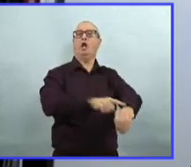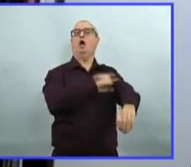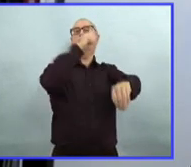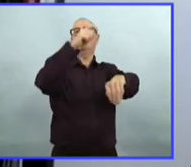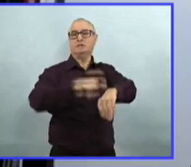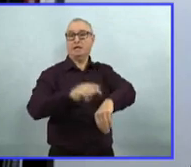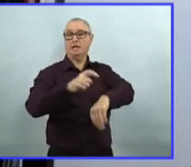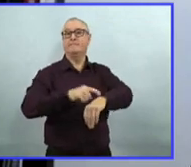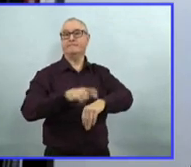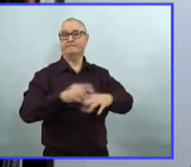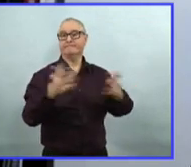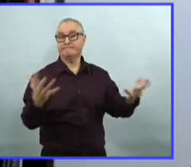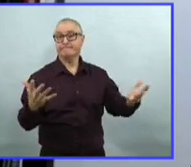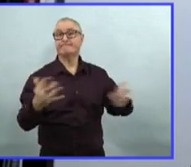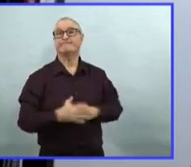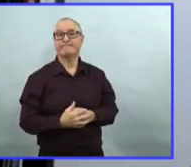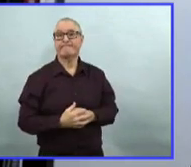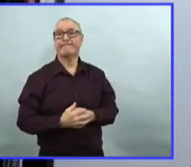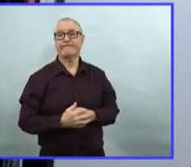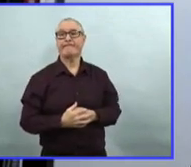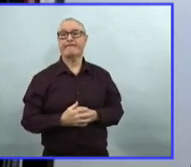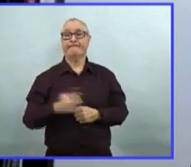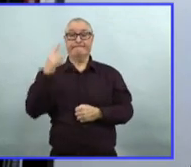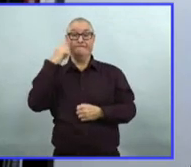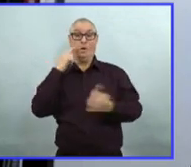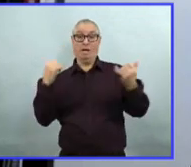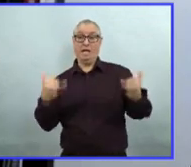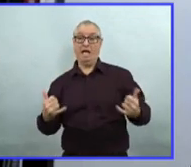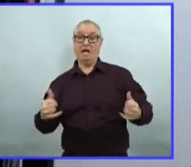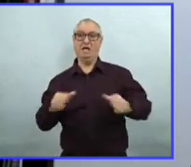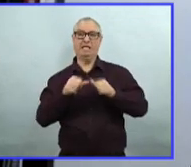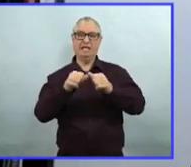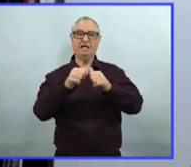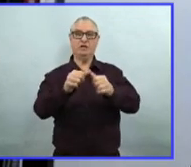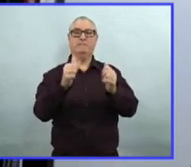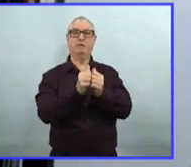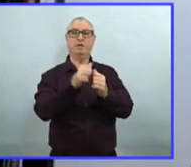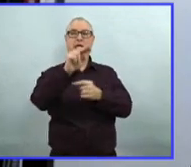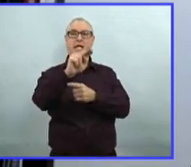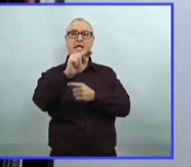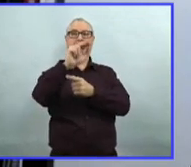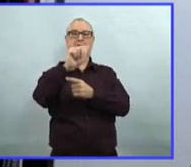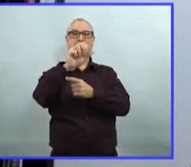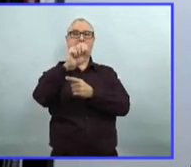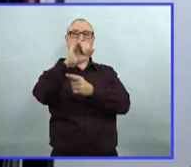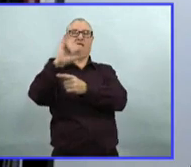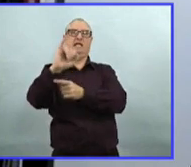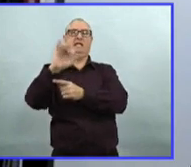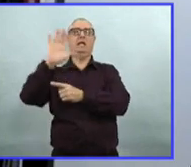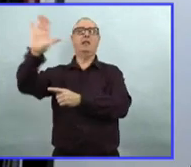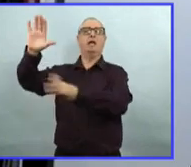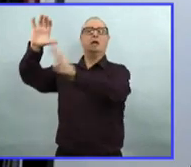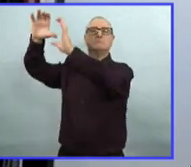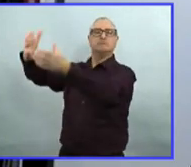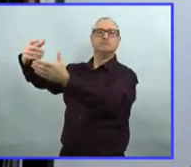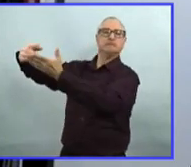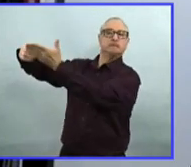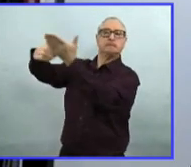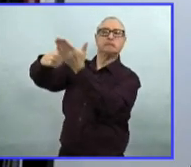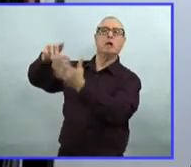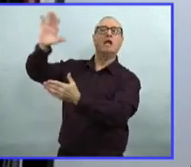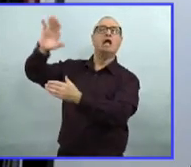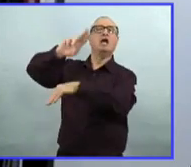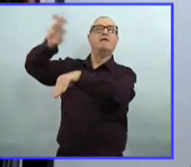adults. So we're going to, for now, continue to follow NACI's guidance on this, but we will be watching very